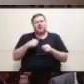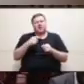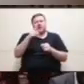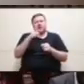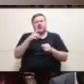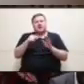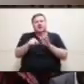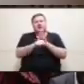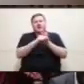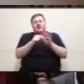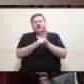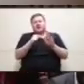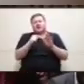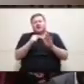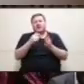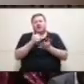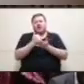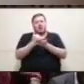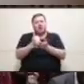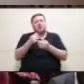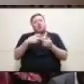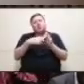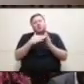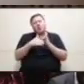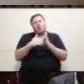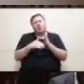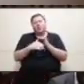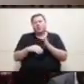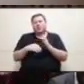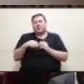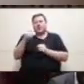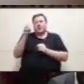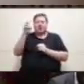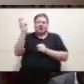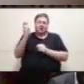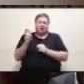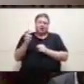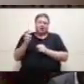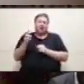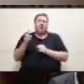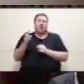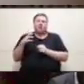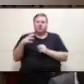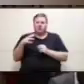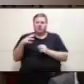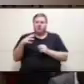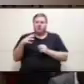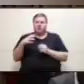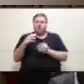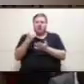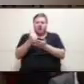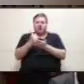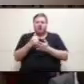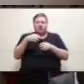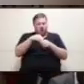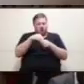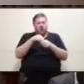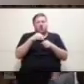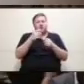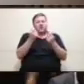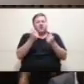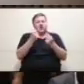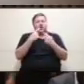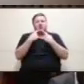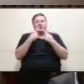upon receiving that communique from ESCOM, we then included that in our financial statements that